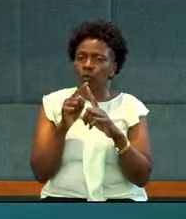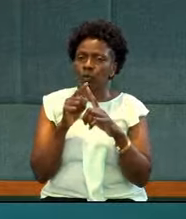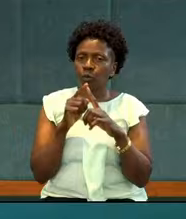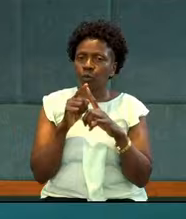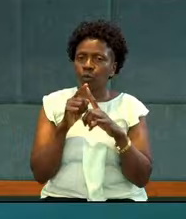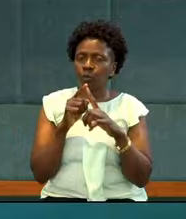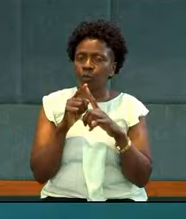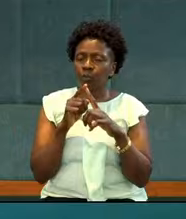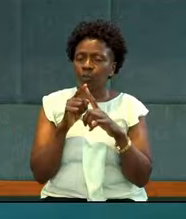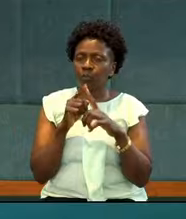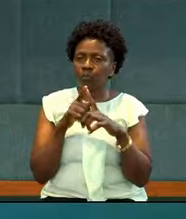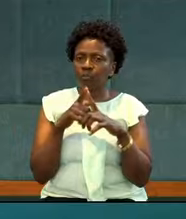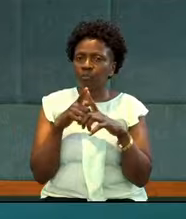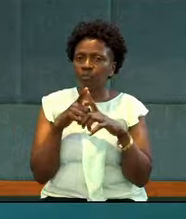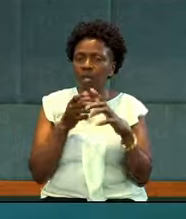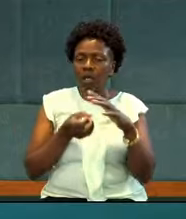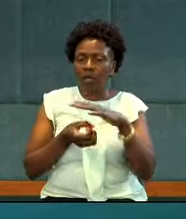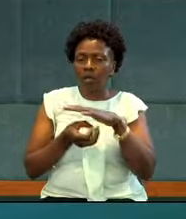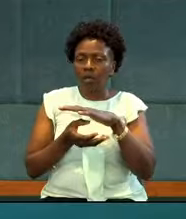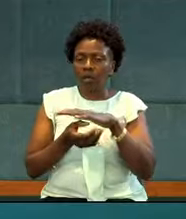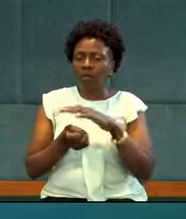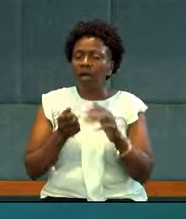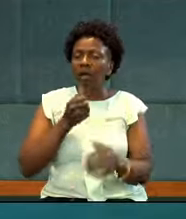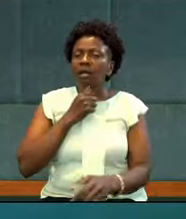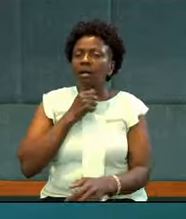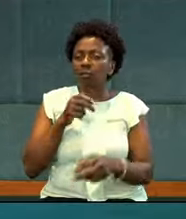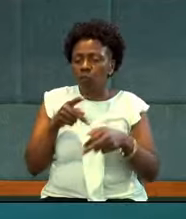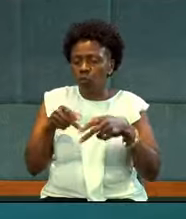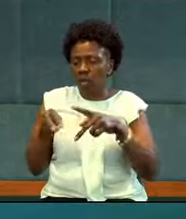to solve Adam walking alone.